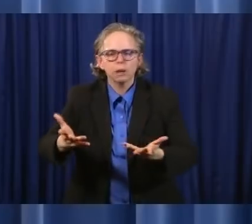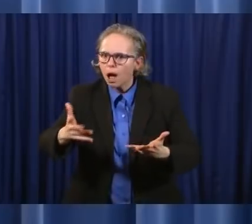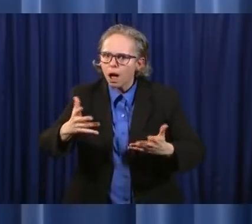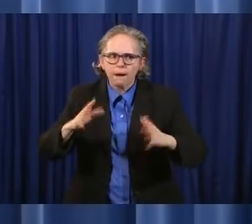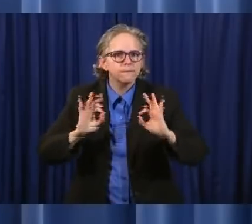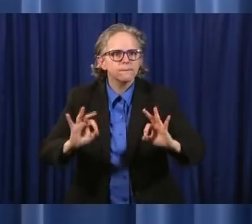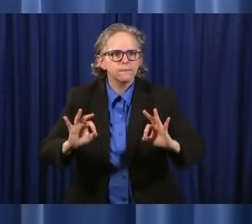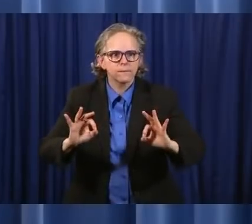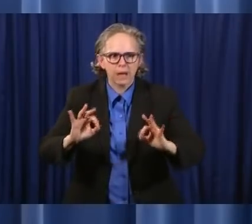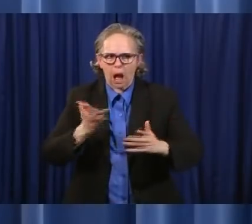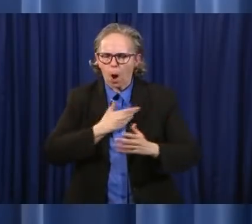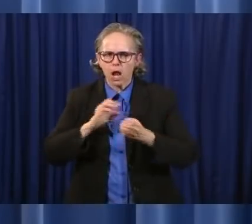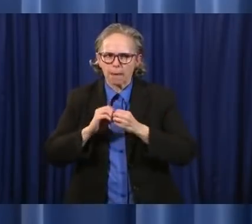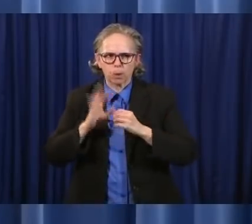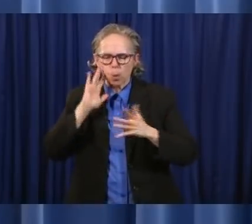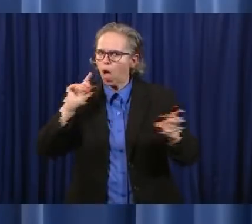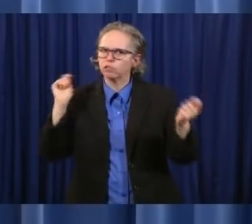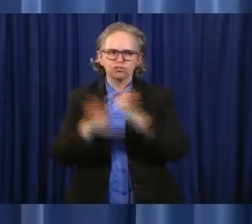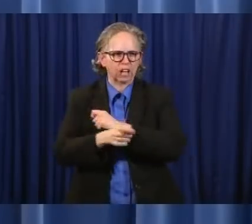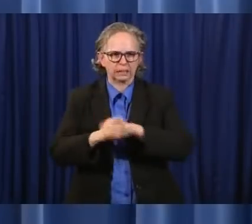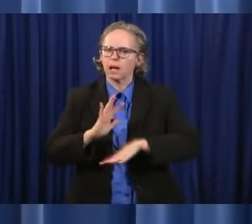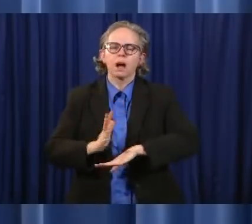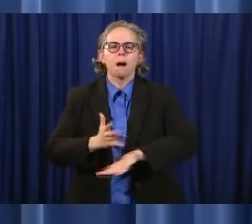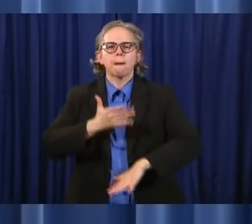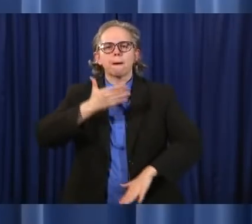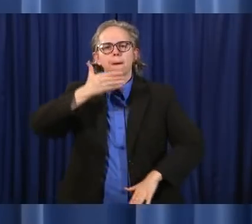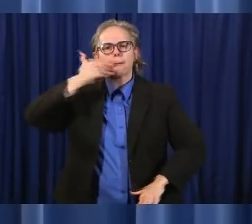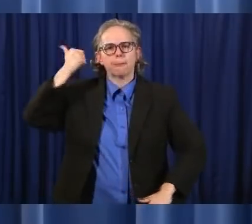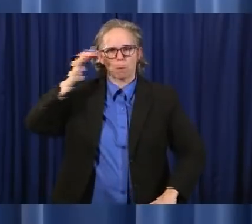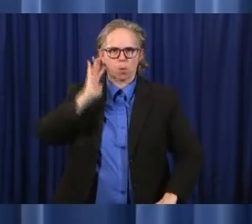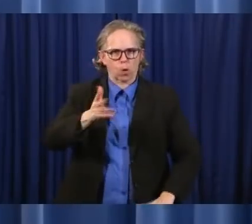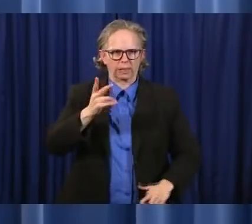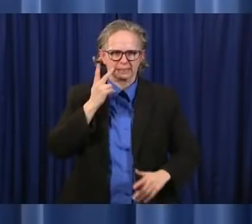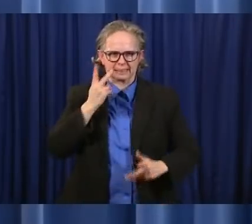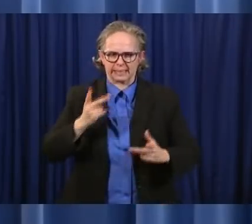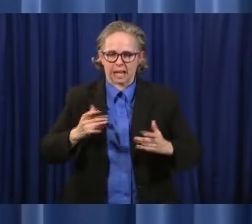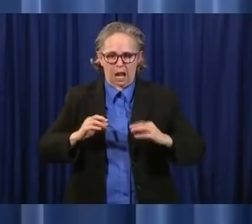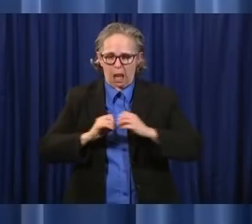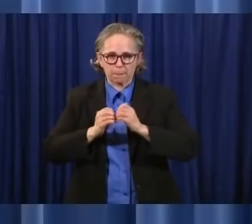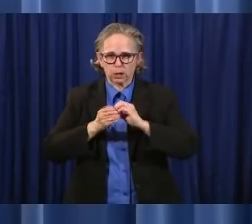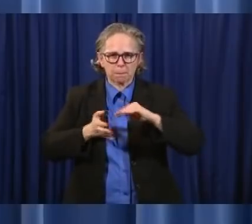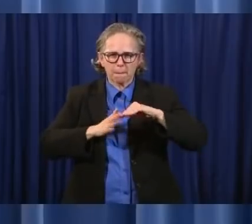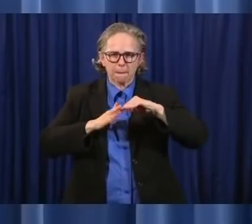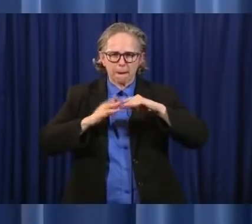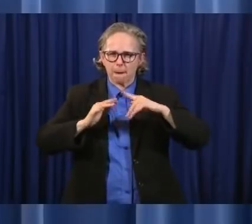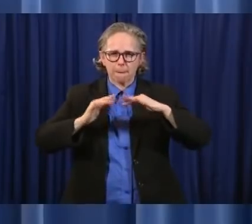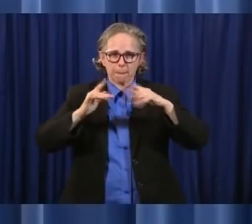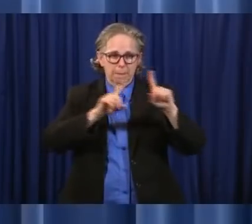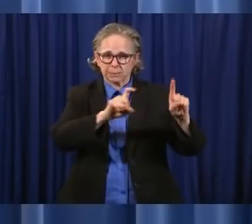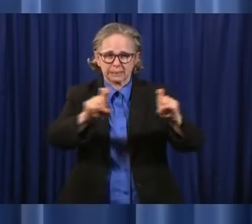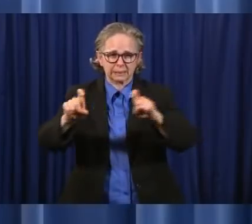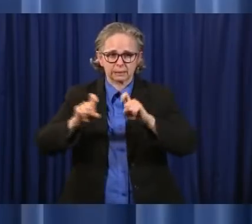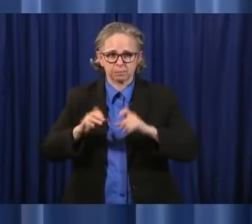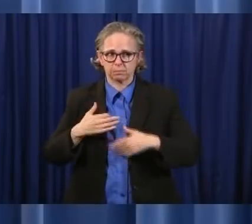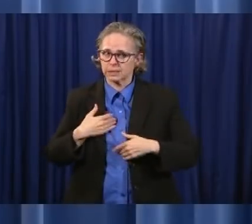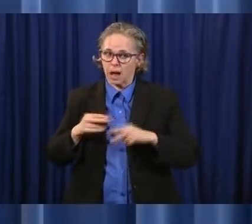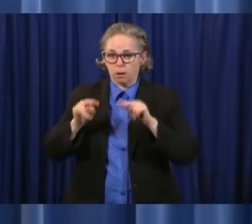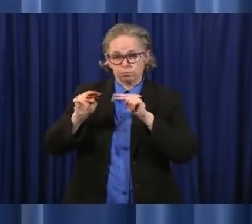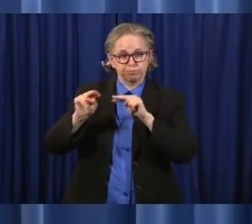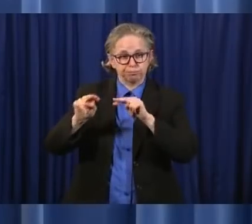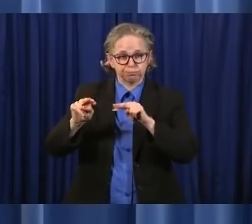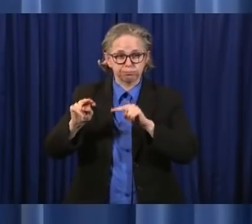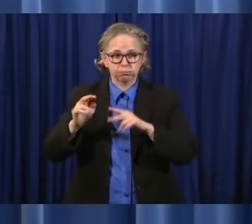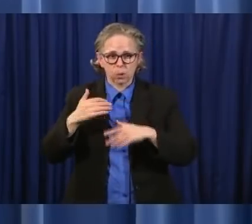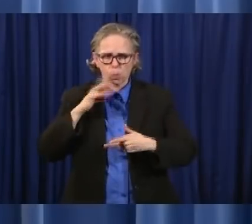to change. And you're going to watch the chart, and I'm going to watch it too. And we're going to see it's going to go up.